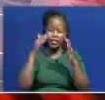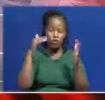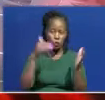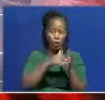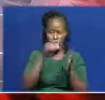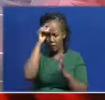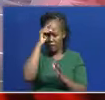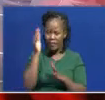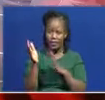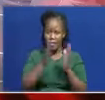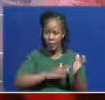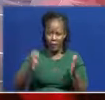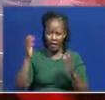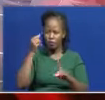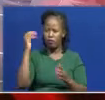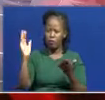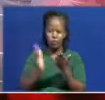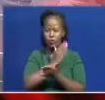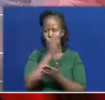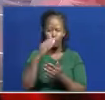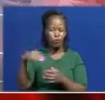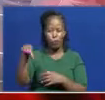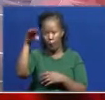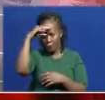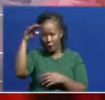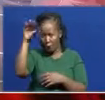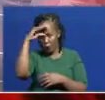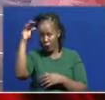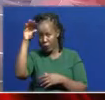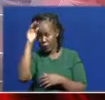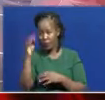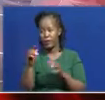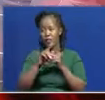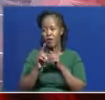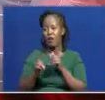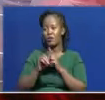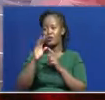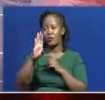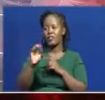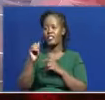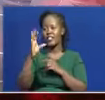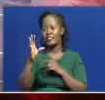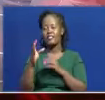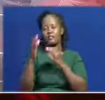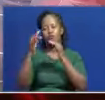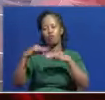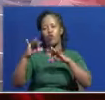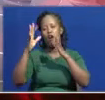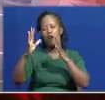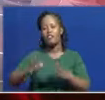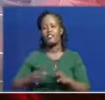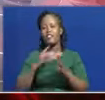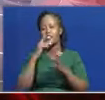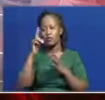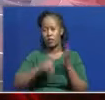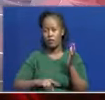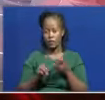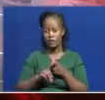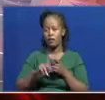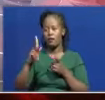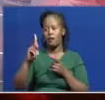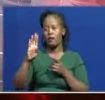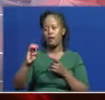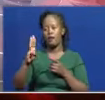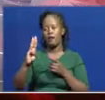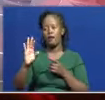illicit brew. The commission spokesperson, Erick Ngumbi, says some officials at the Kenya Revenue Authority, Kenya Bureau of Standards, and